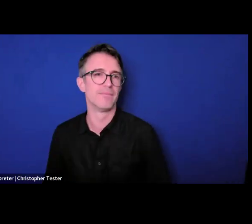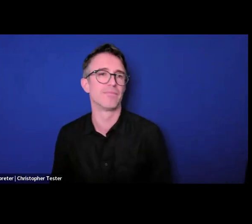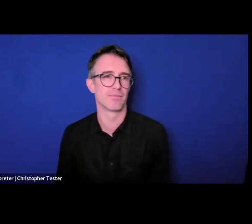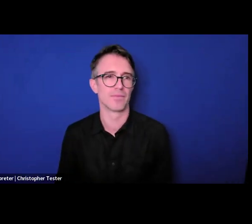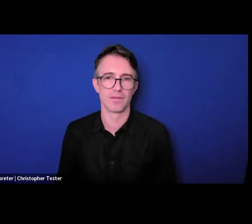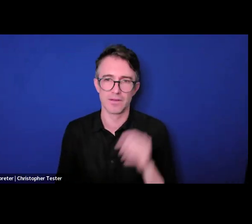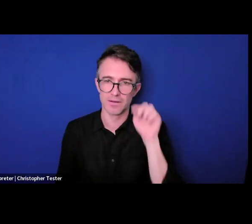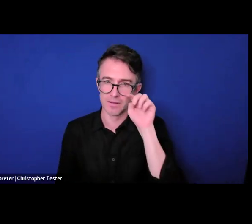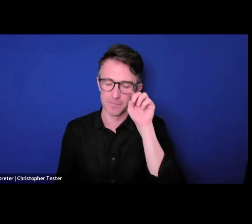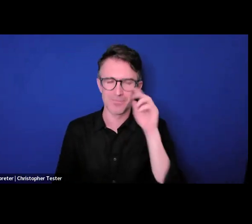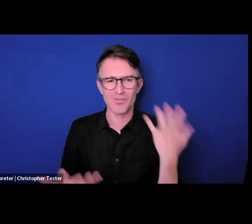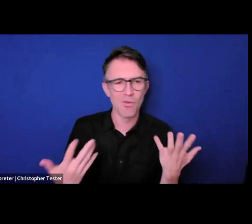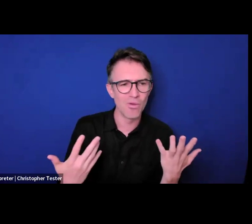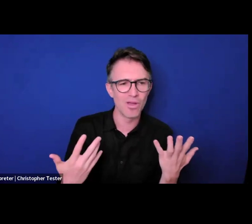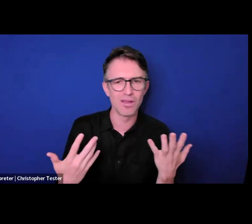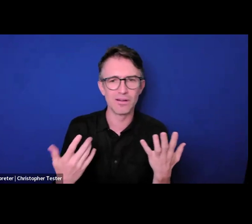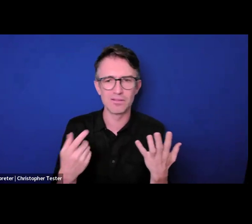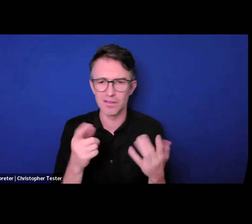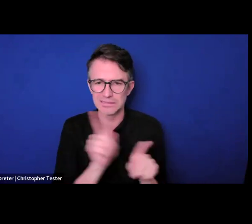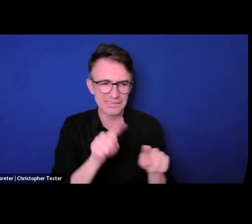different safety net programs,